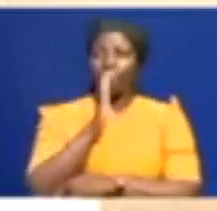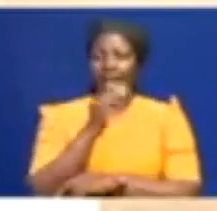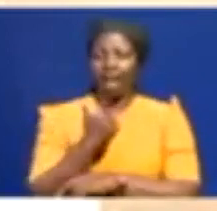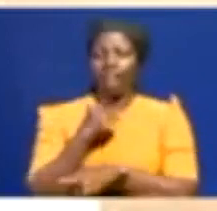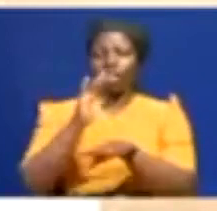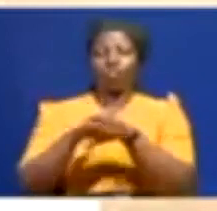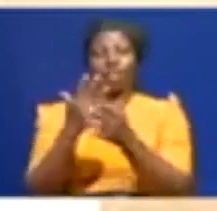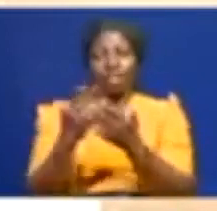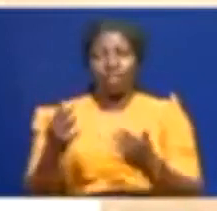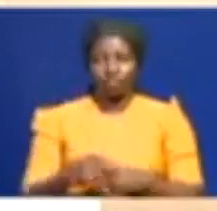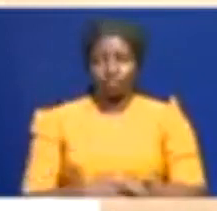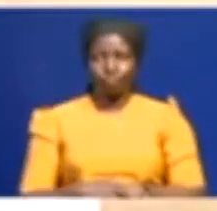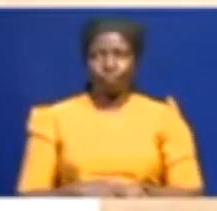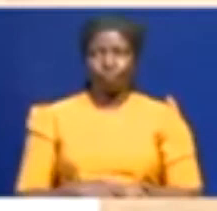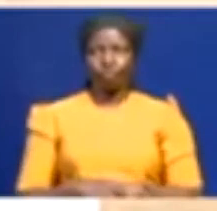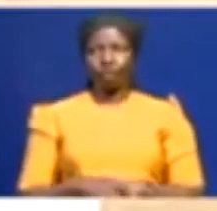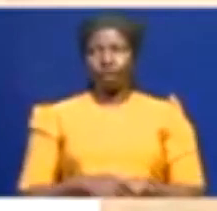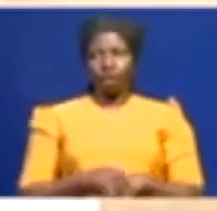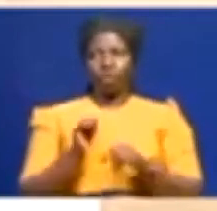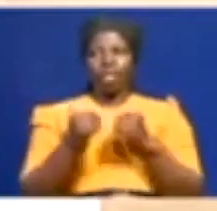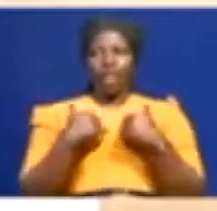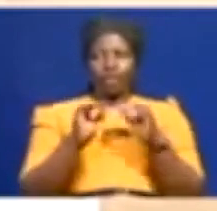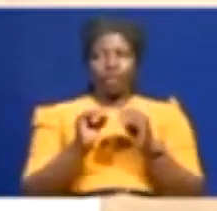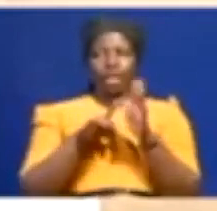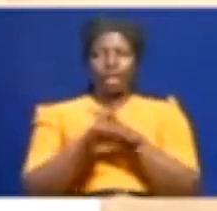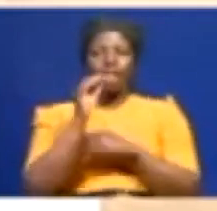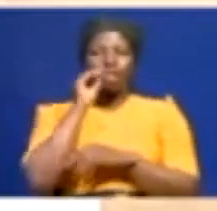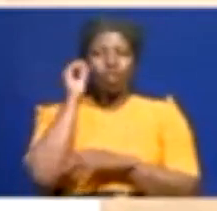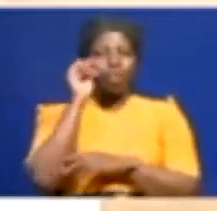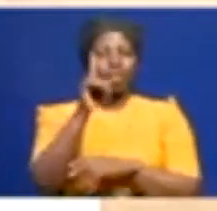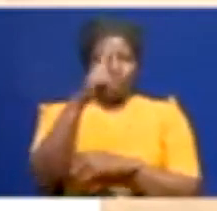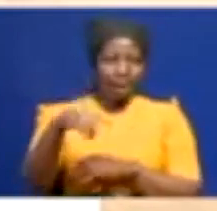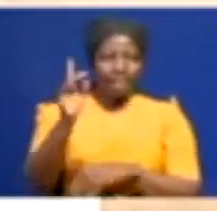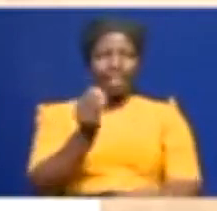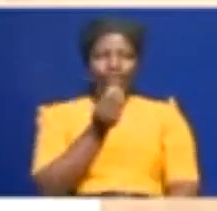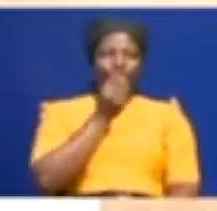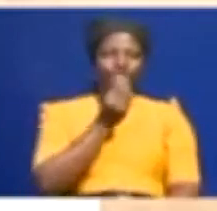they won't like to have even at home. That is, of course, proper feeding and